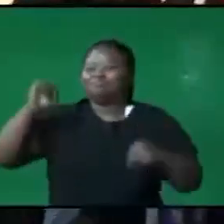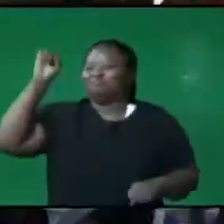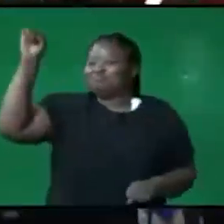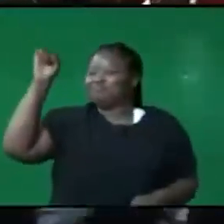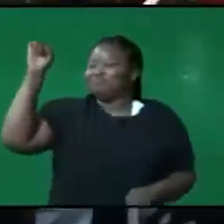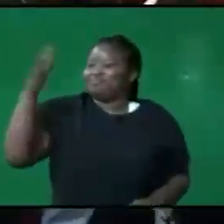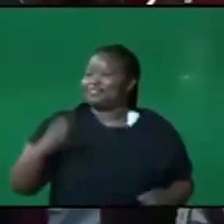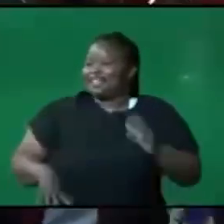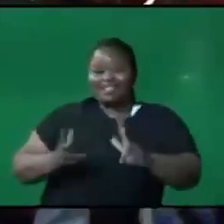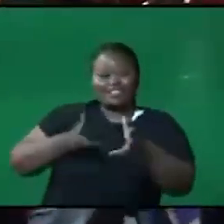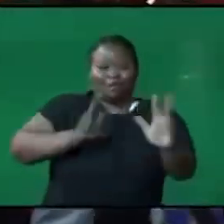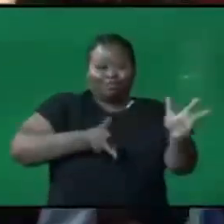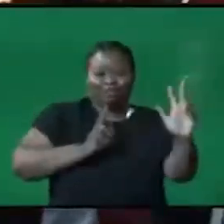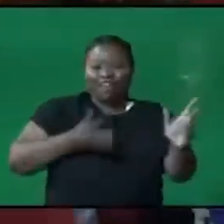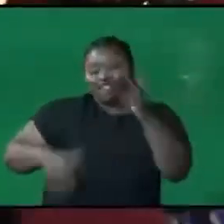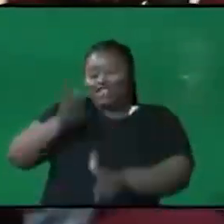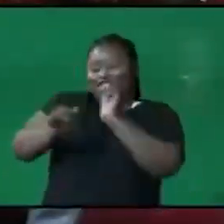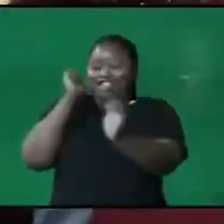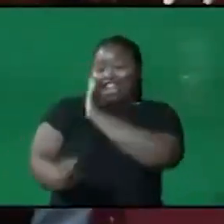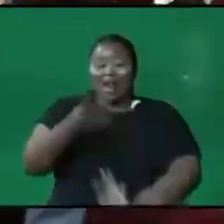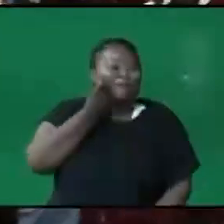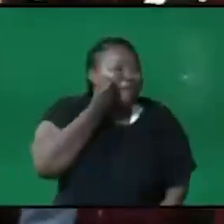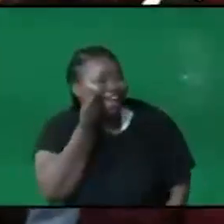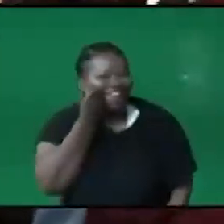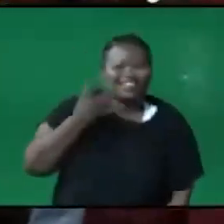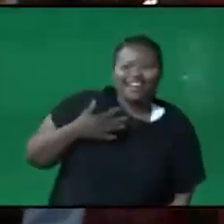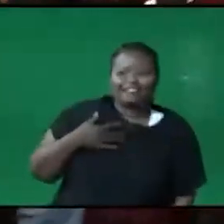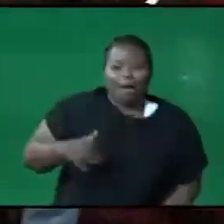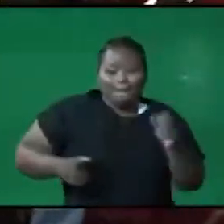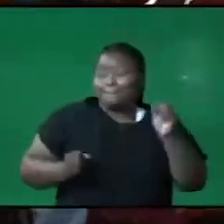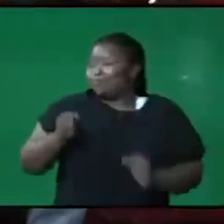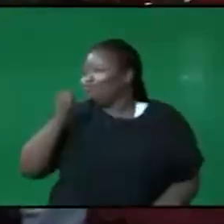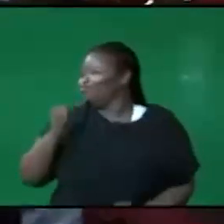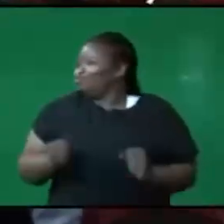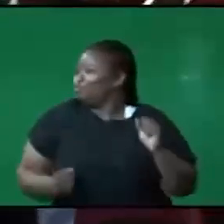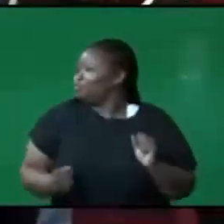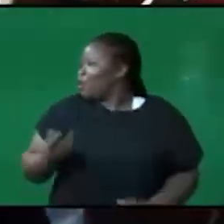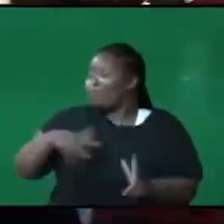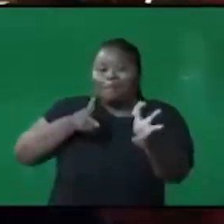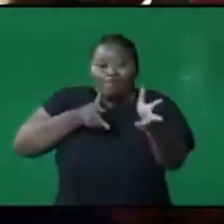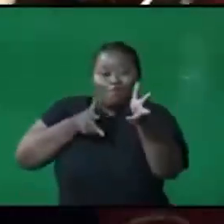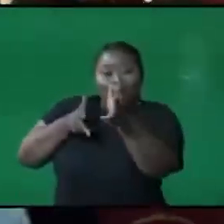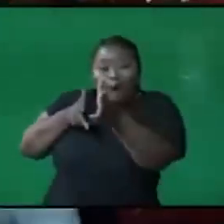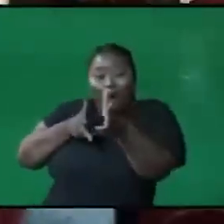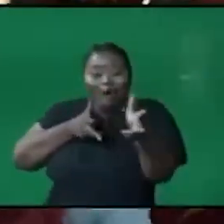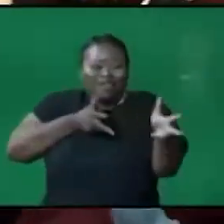Who left? Kita. Kill him, man. Kiribatabata. Zamarumo,